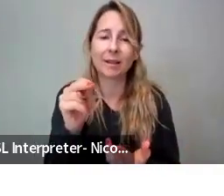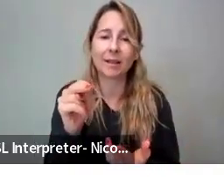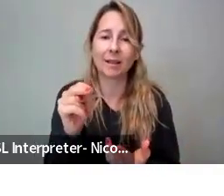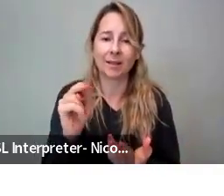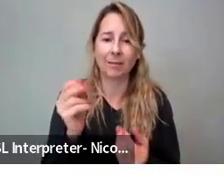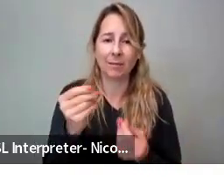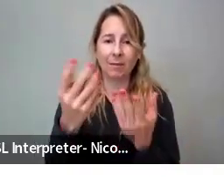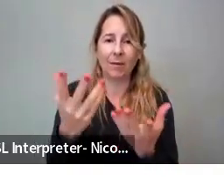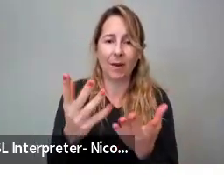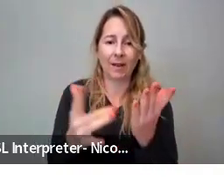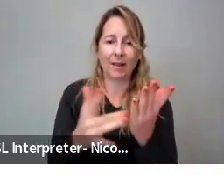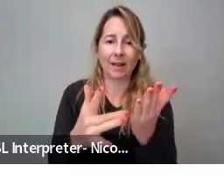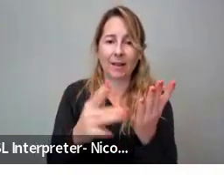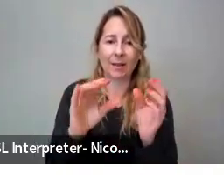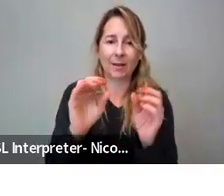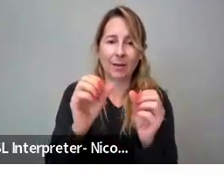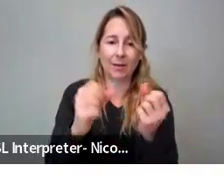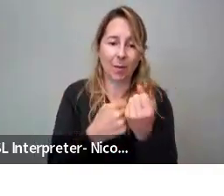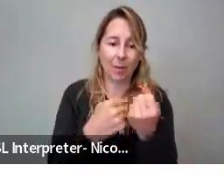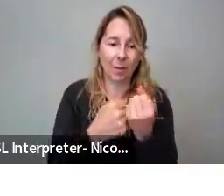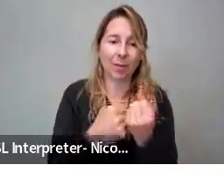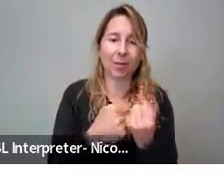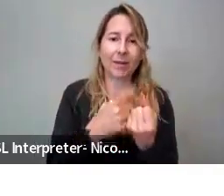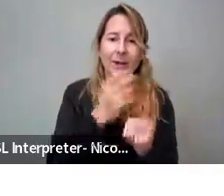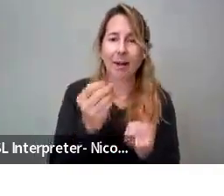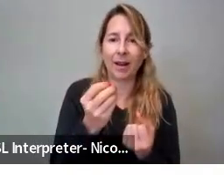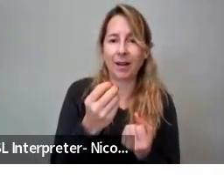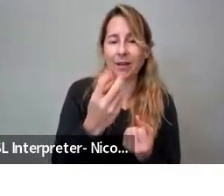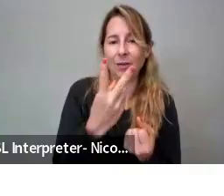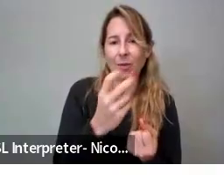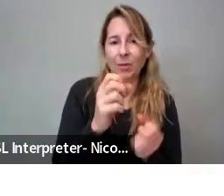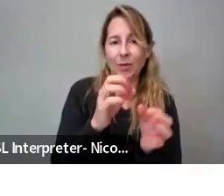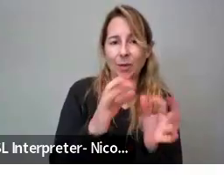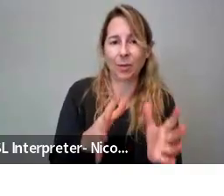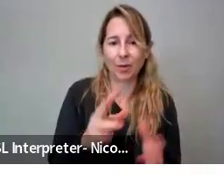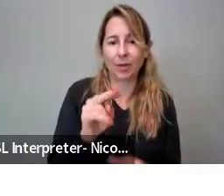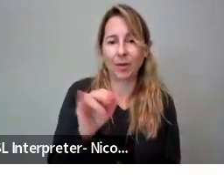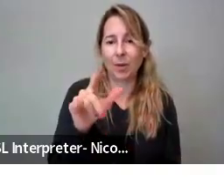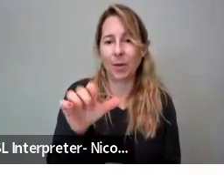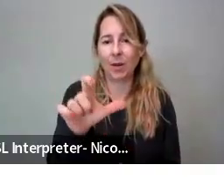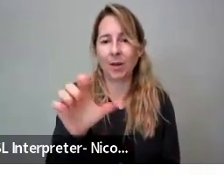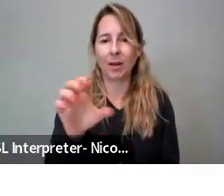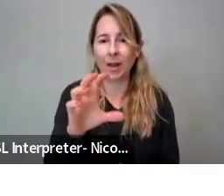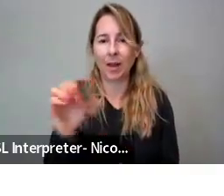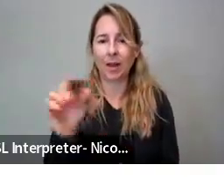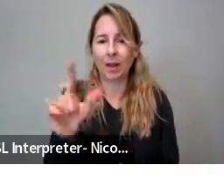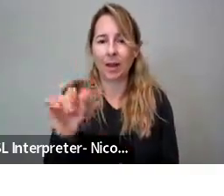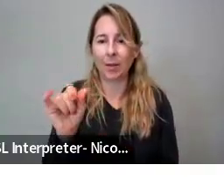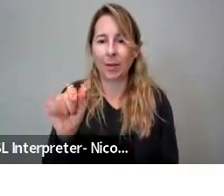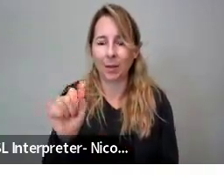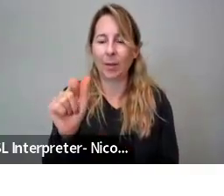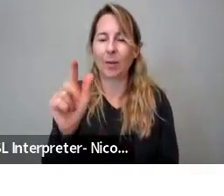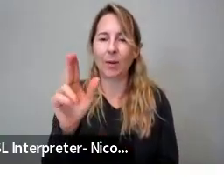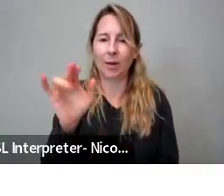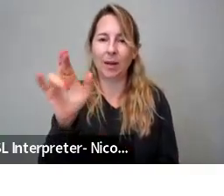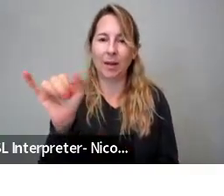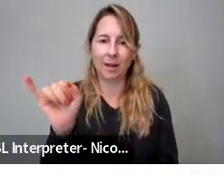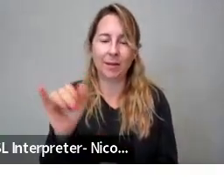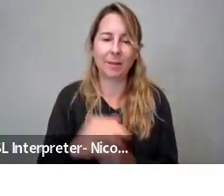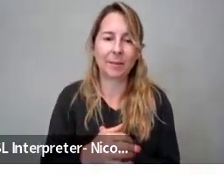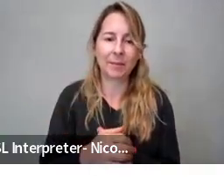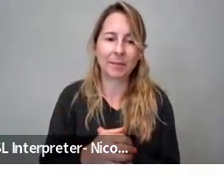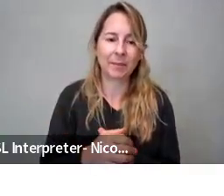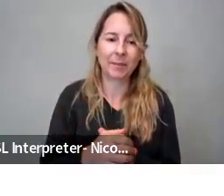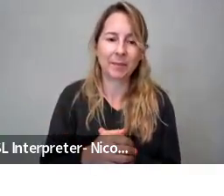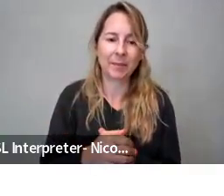for providing tech support today, as well as our AirSL interpreters, Nicole and Lori, for being with us today. And